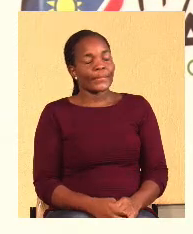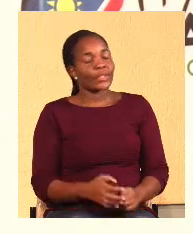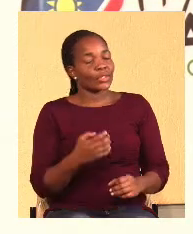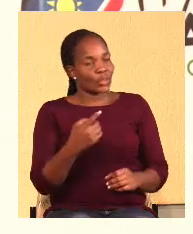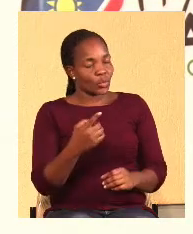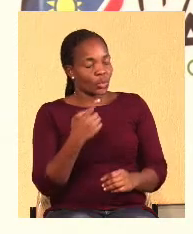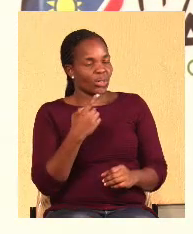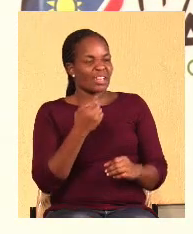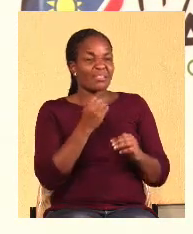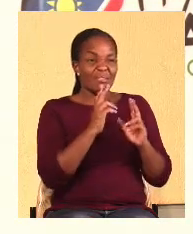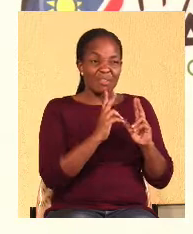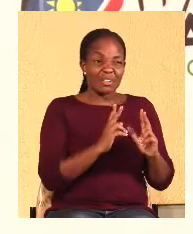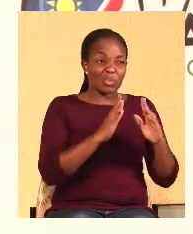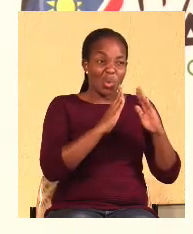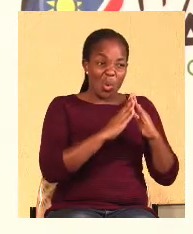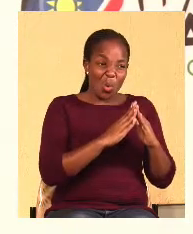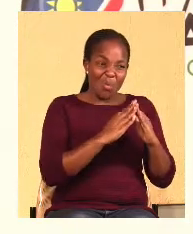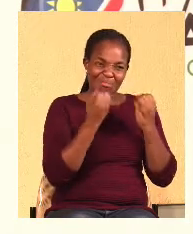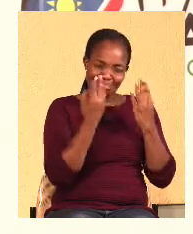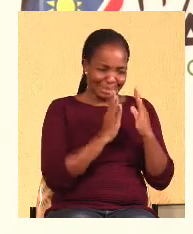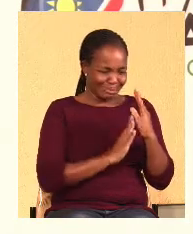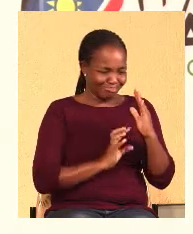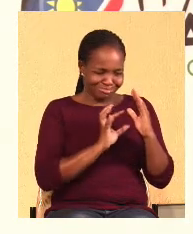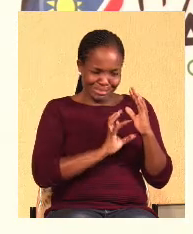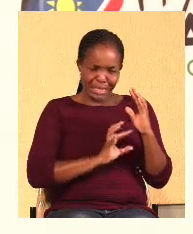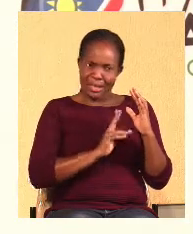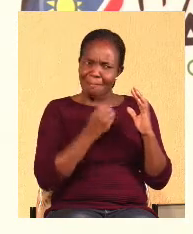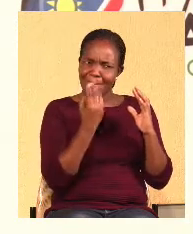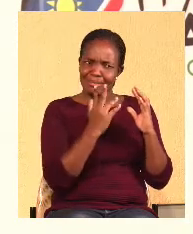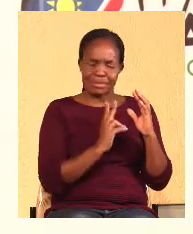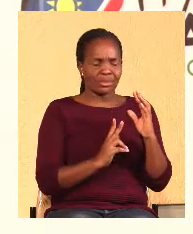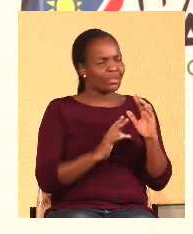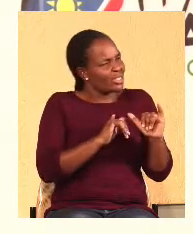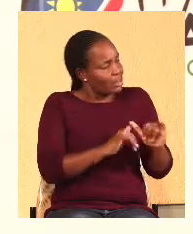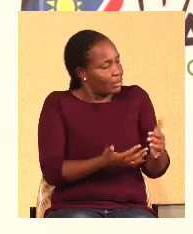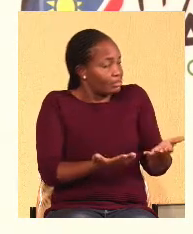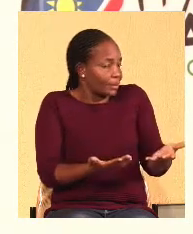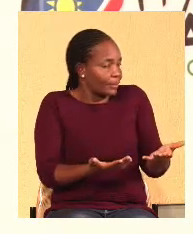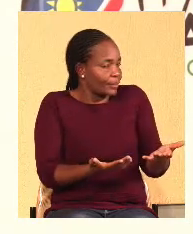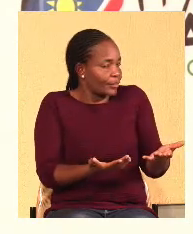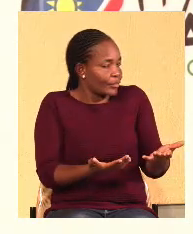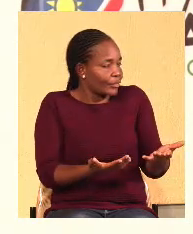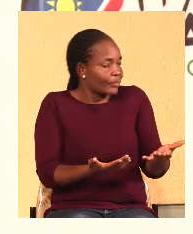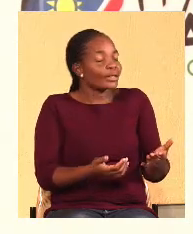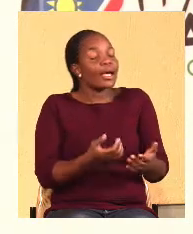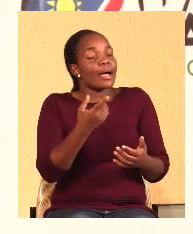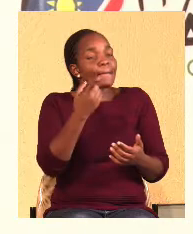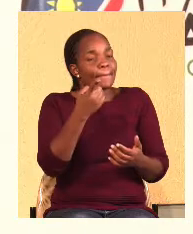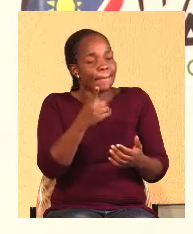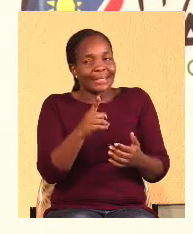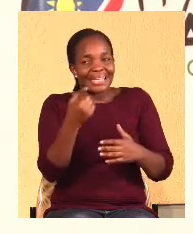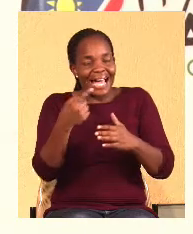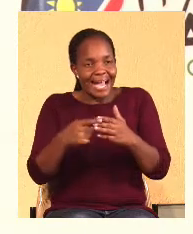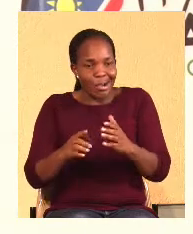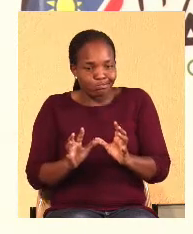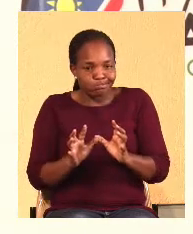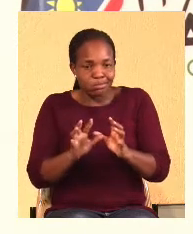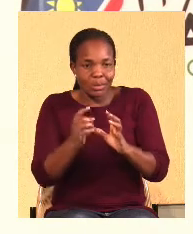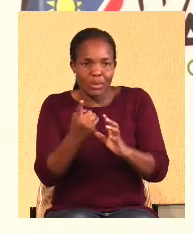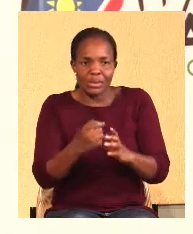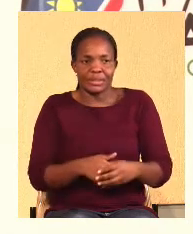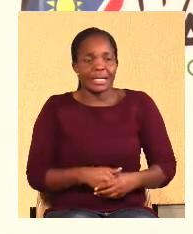But we are mindful of the fact that this situation could be complex in some settings where people live under very,